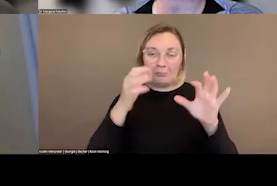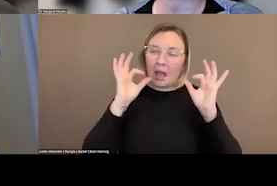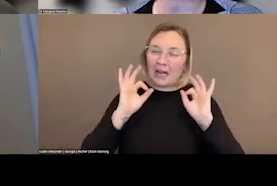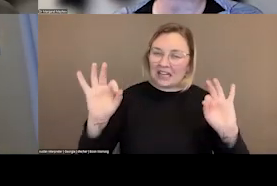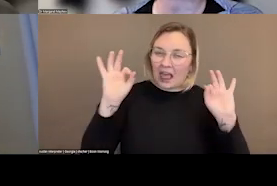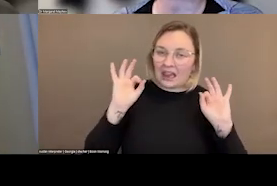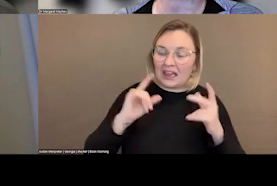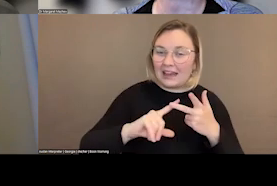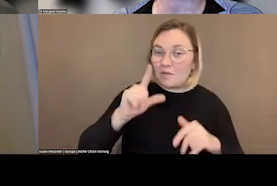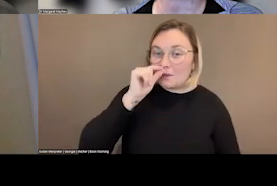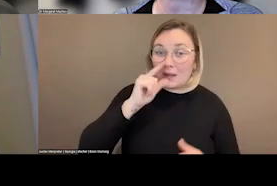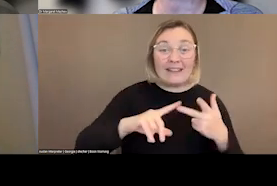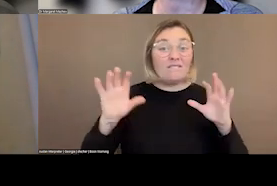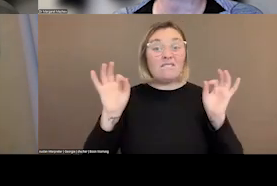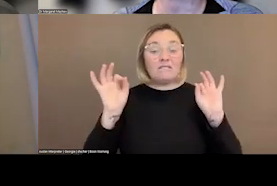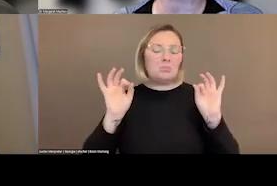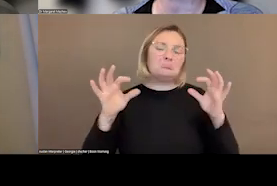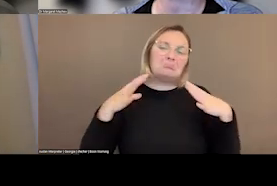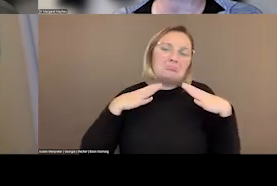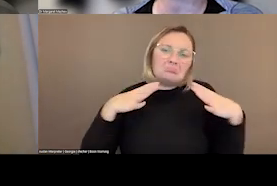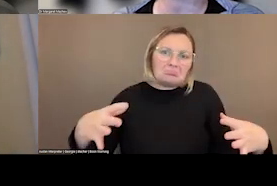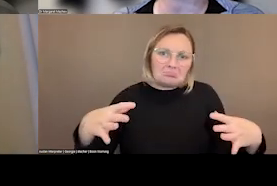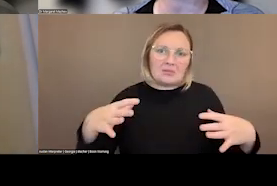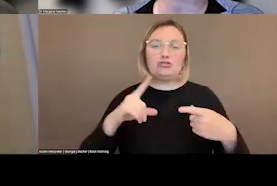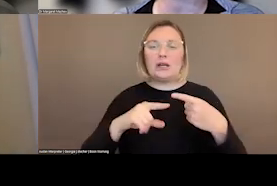if possible, but if it's not possible, that's also very fine.